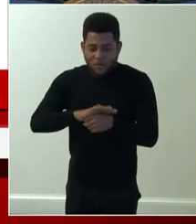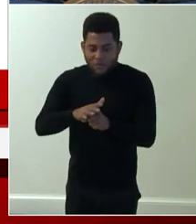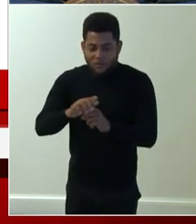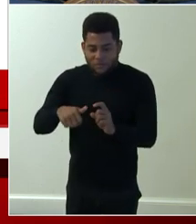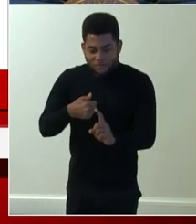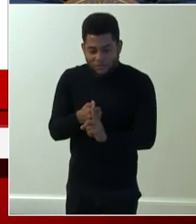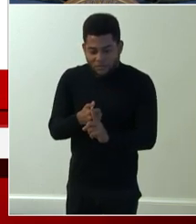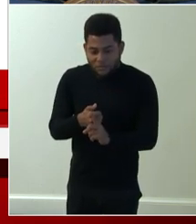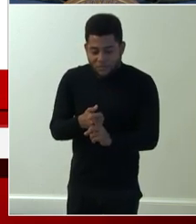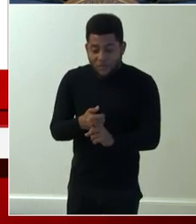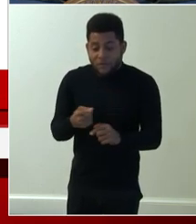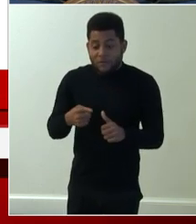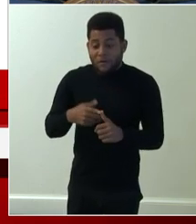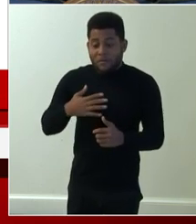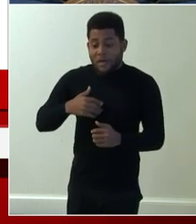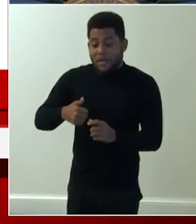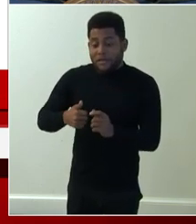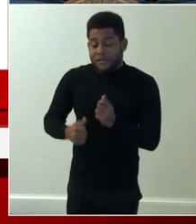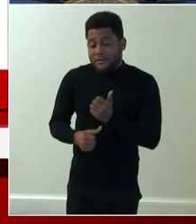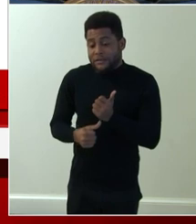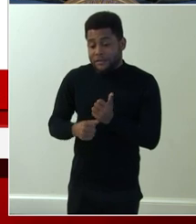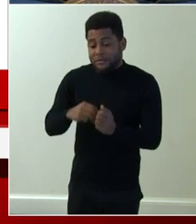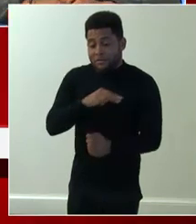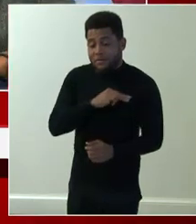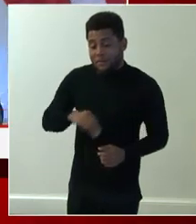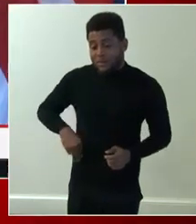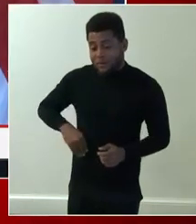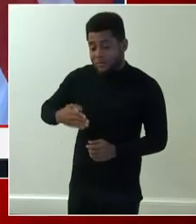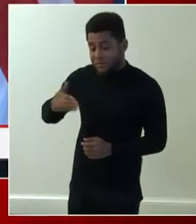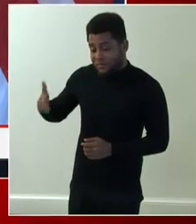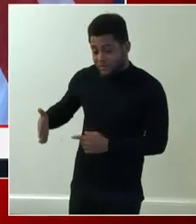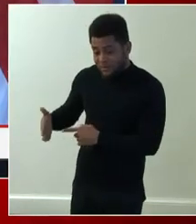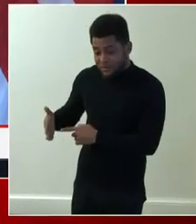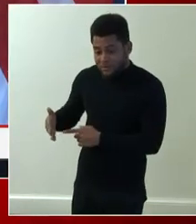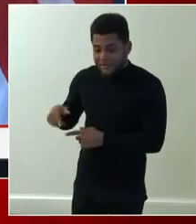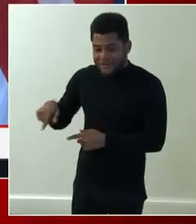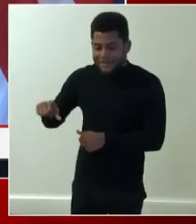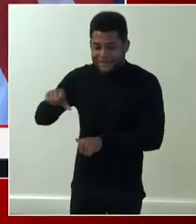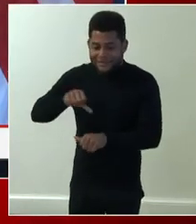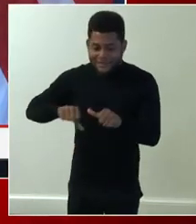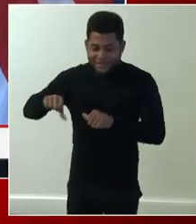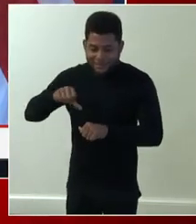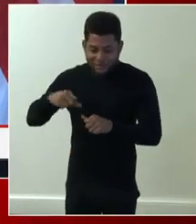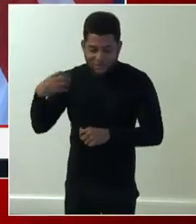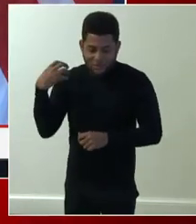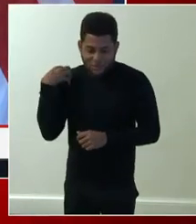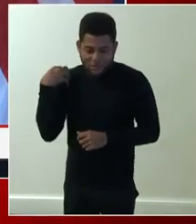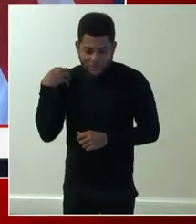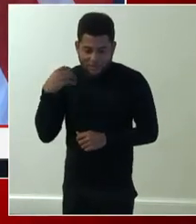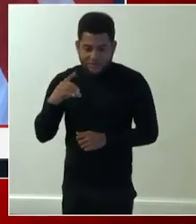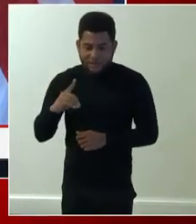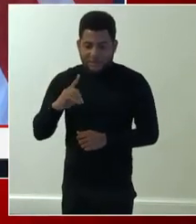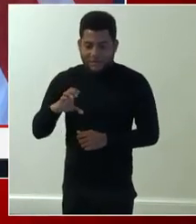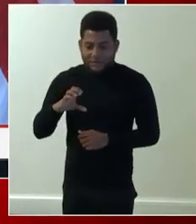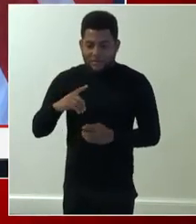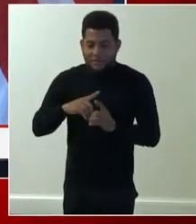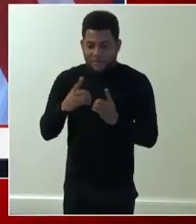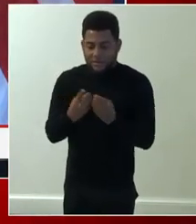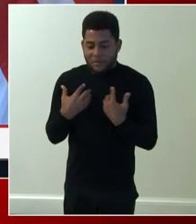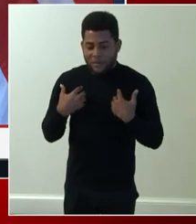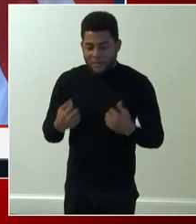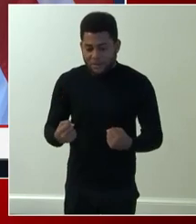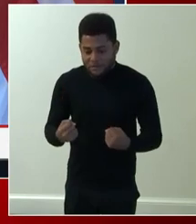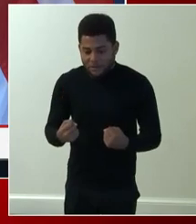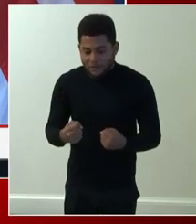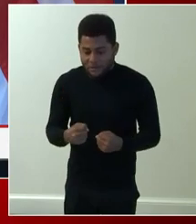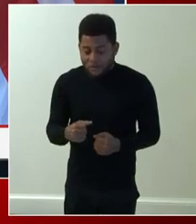Donahue, Dr. Anjali Tallwalker, Chief Science Officer at DC Health, Patrick Ashley, Deputy Director at DC